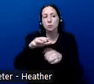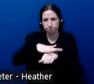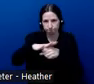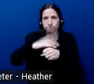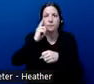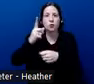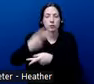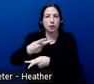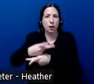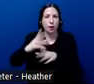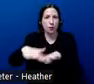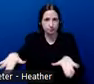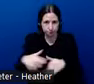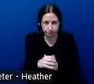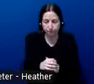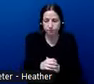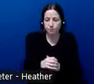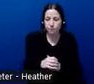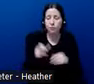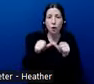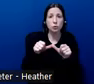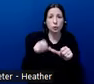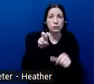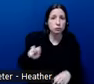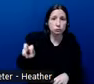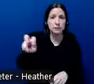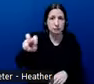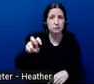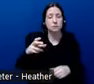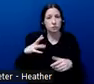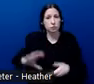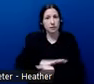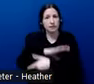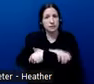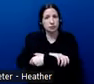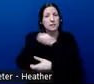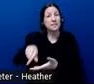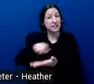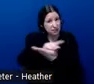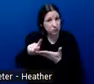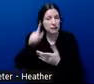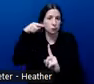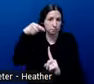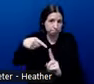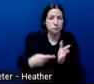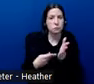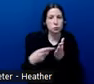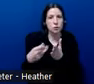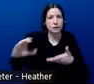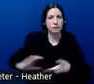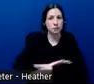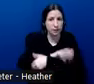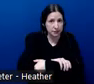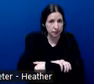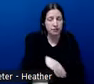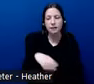Ongoing journey of reconciliation. This is Truth and Reconciliation Week. A school-wide art project at